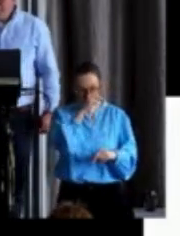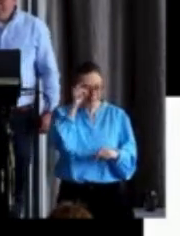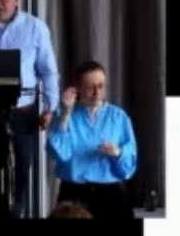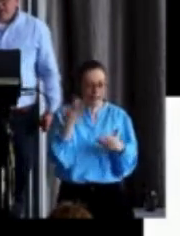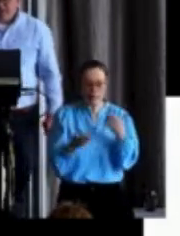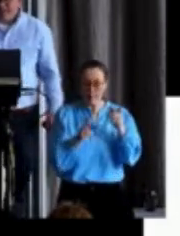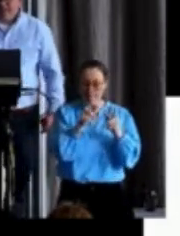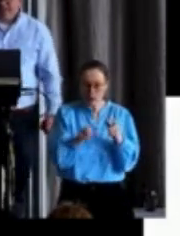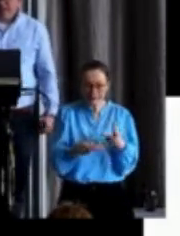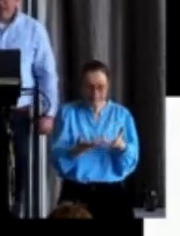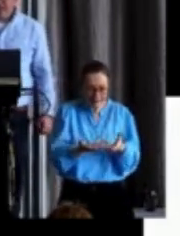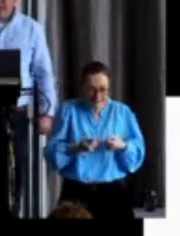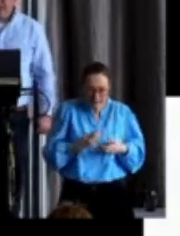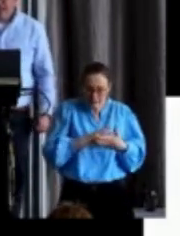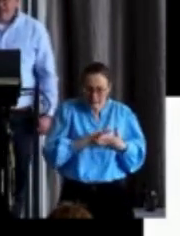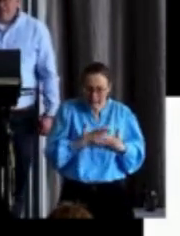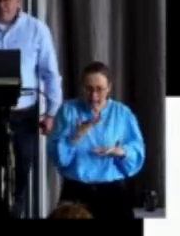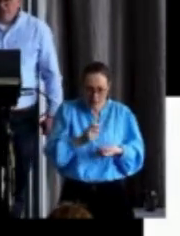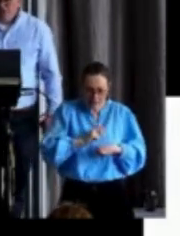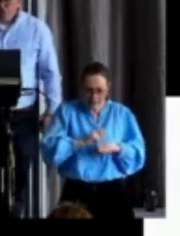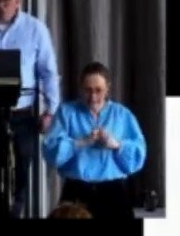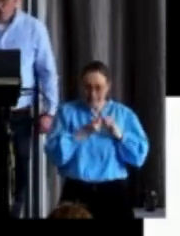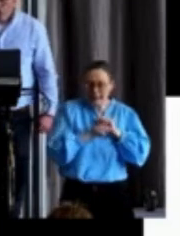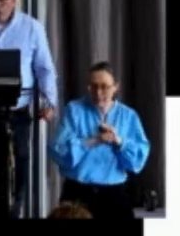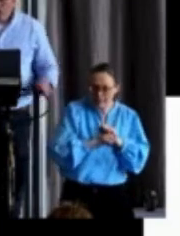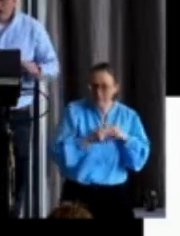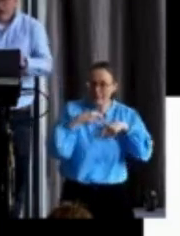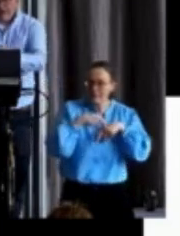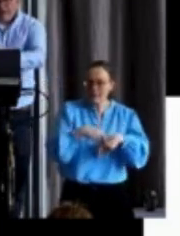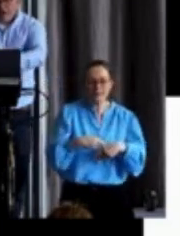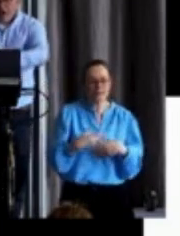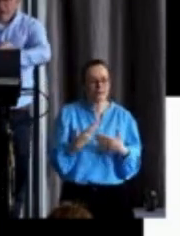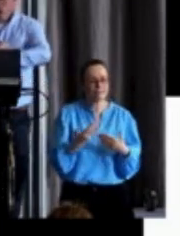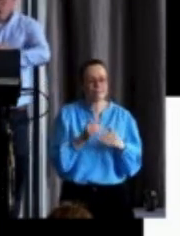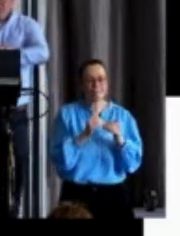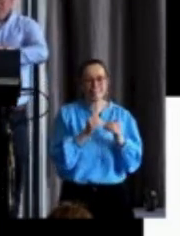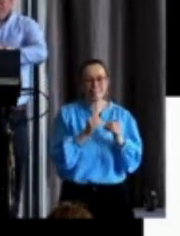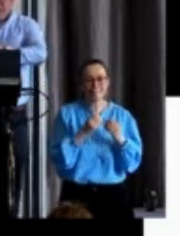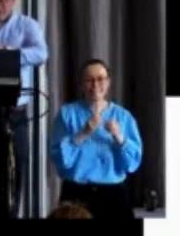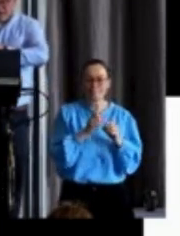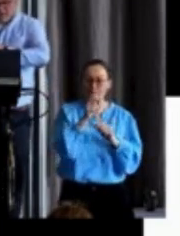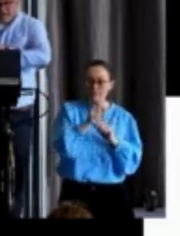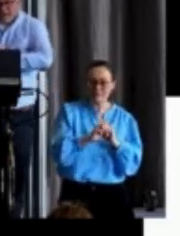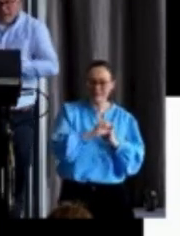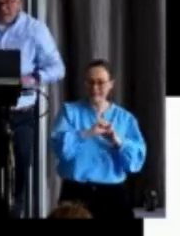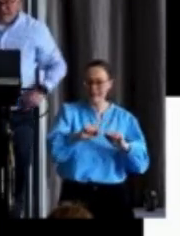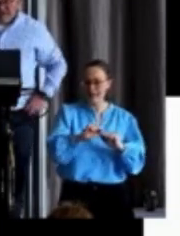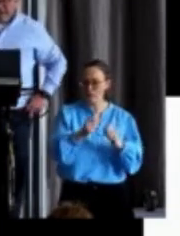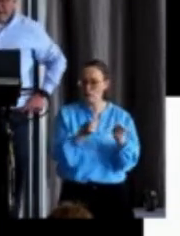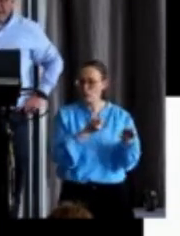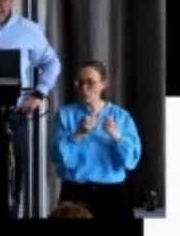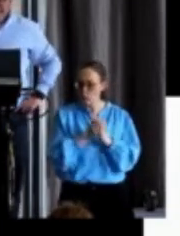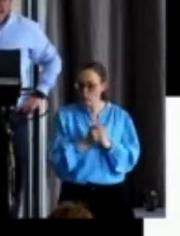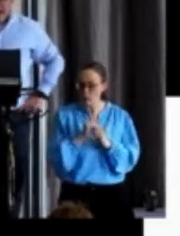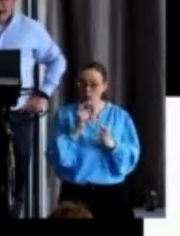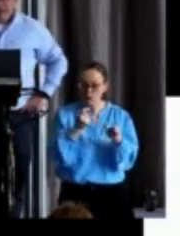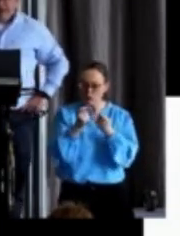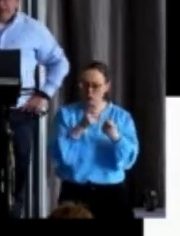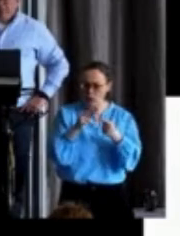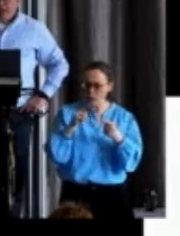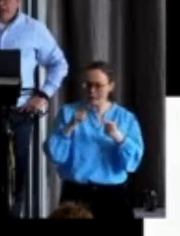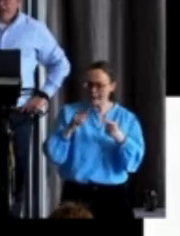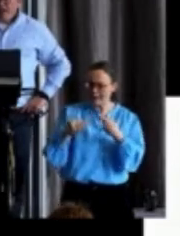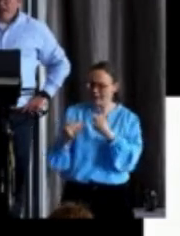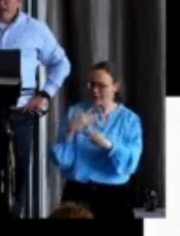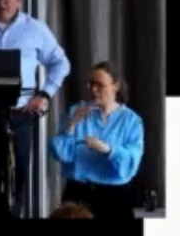their epilepsy is dependent on the level of control, which of course is dependent on unseen things happening